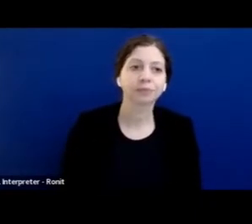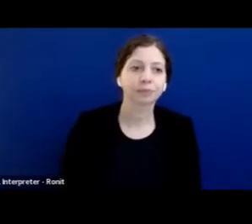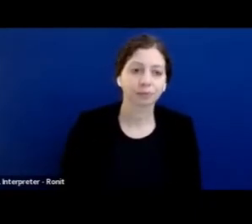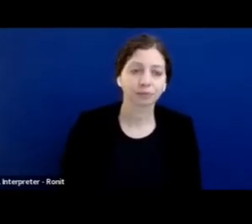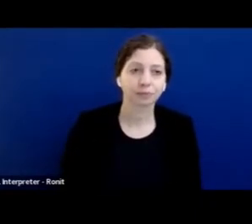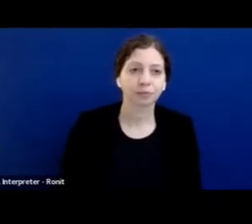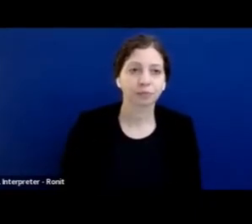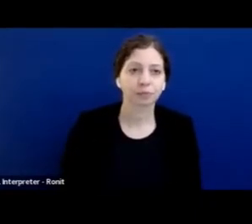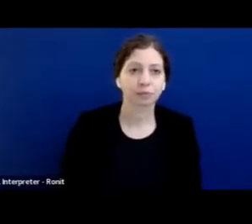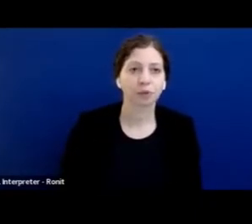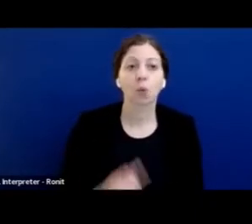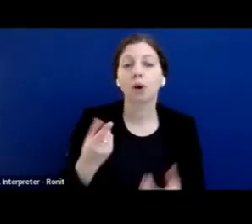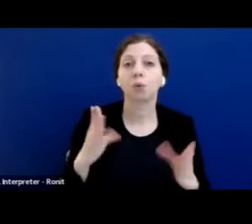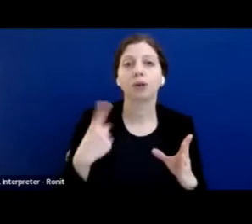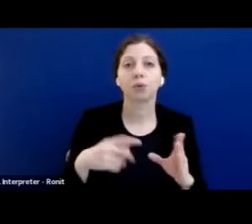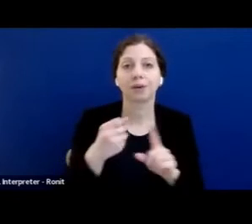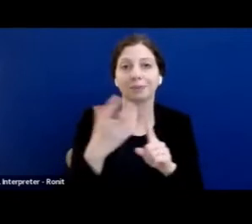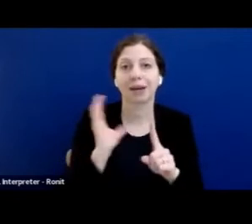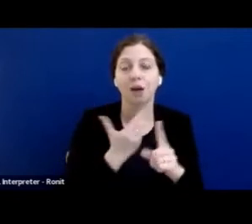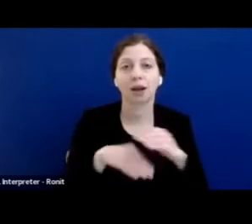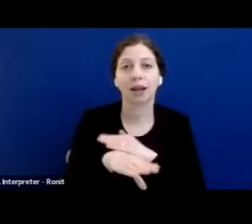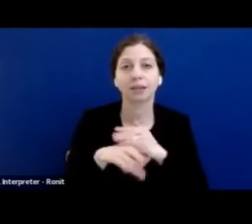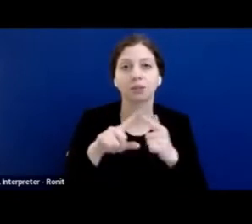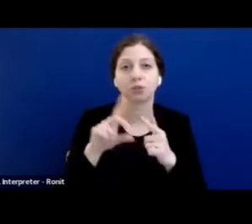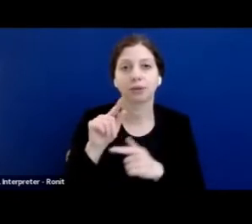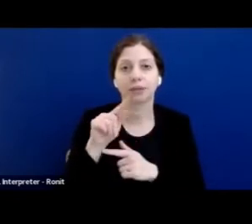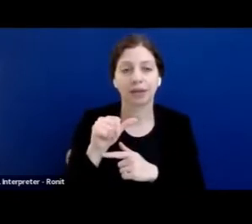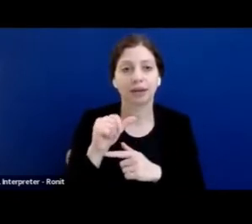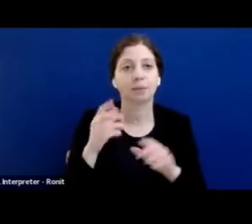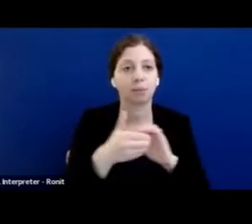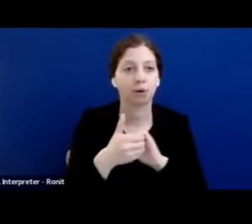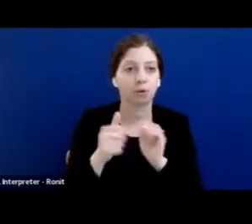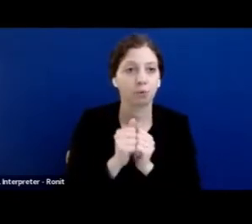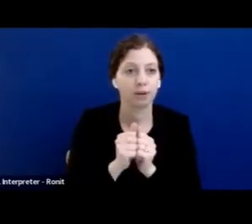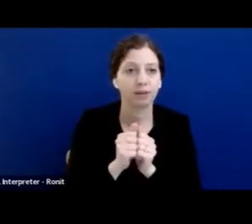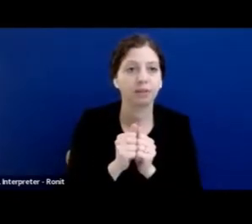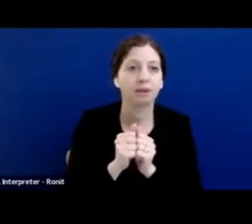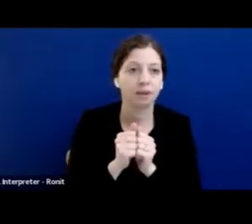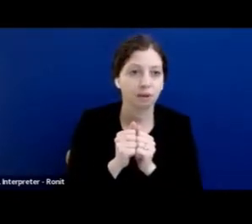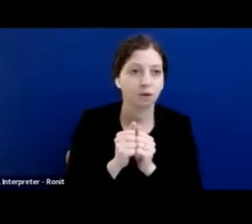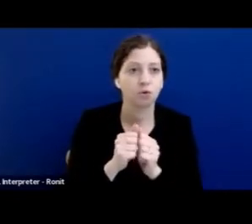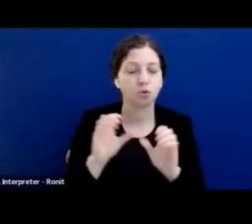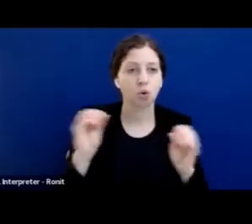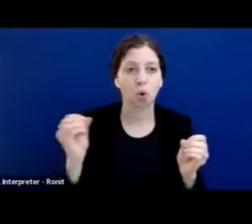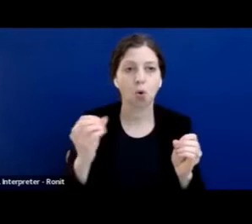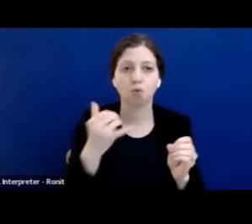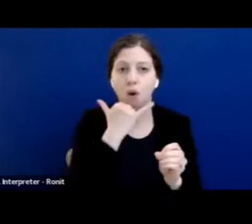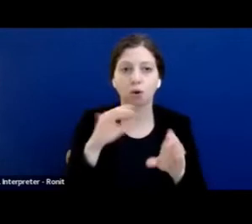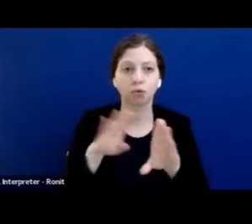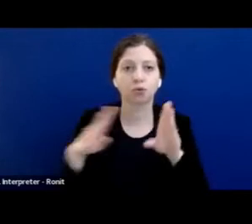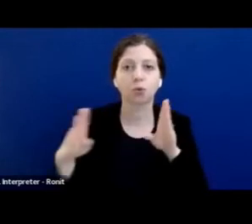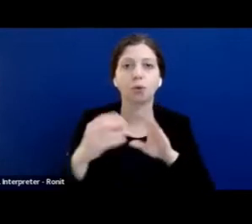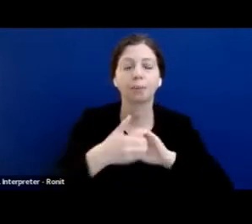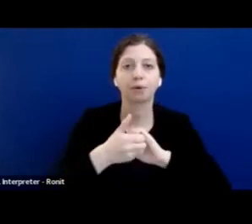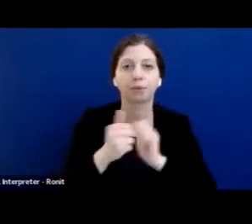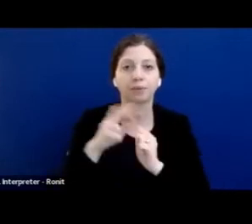One of the ways that we're expanding our access to data is through our partnership with Virginia's No Wrong Door. The Virginia No Wrong Door system has over